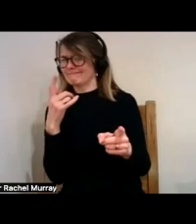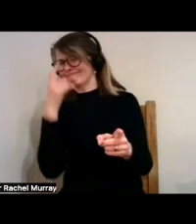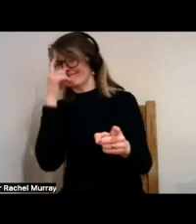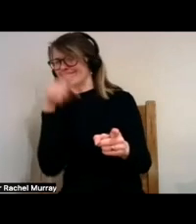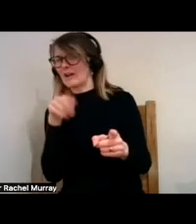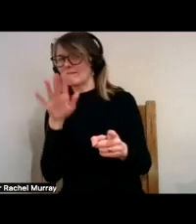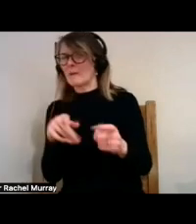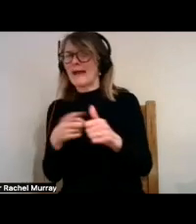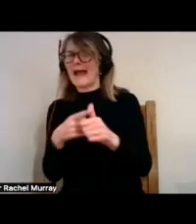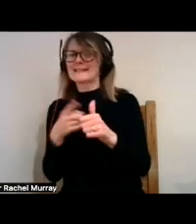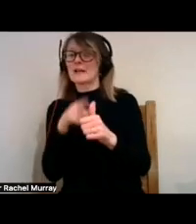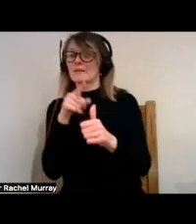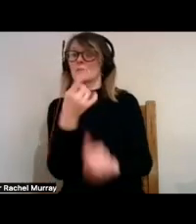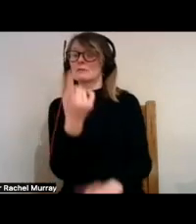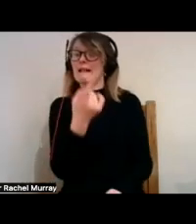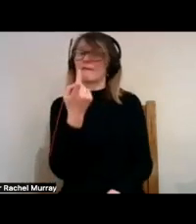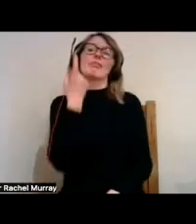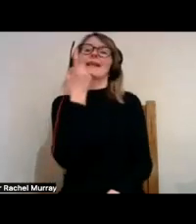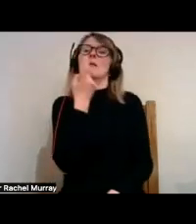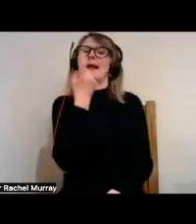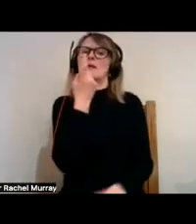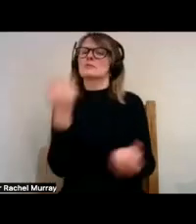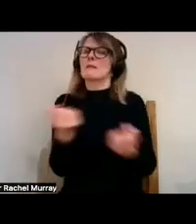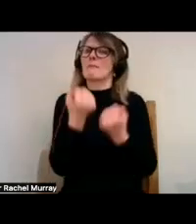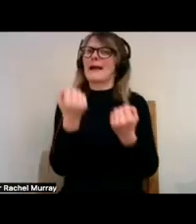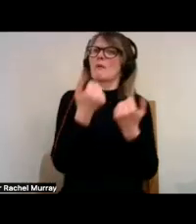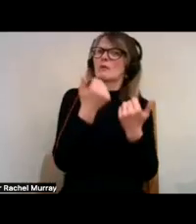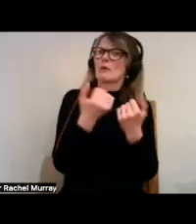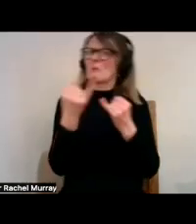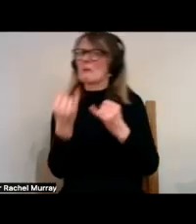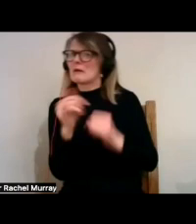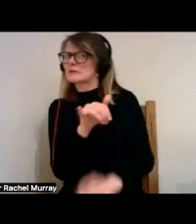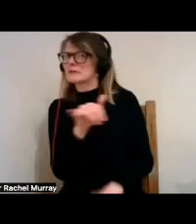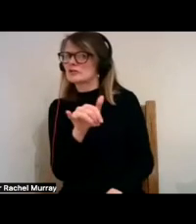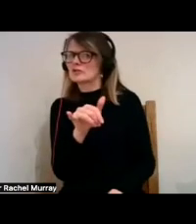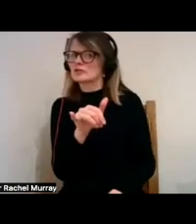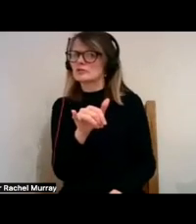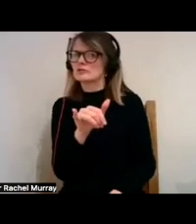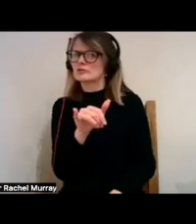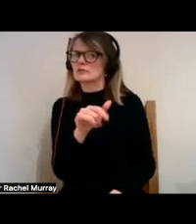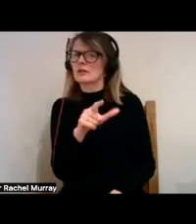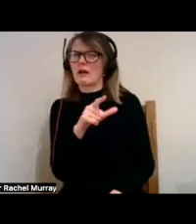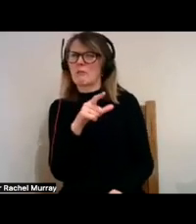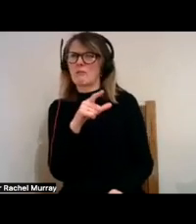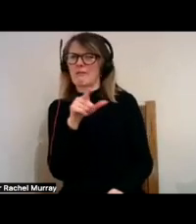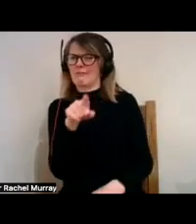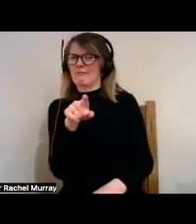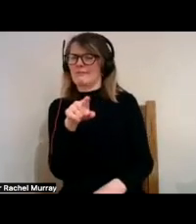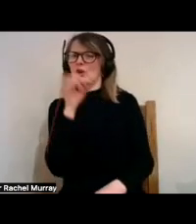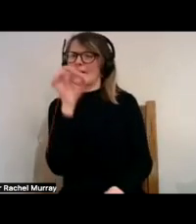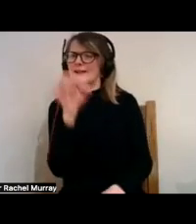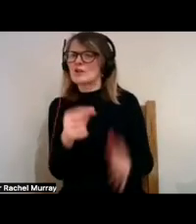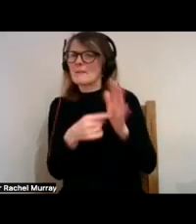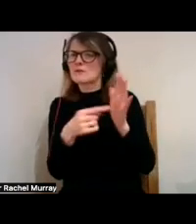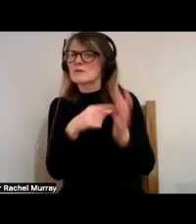think for a moment, perhaps for yourself, is power good or bad? Why might that question be important? What perhaps is the